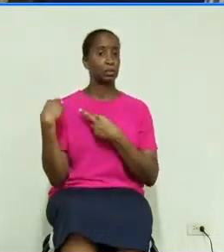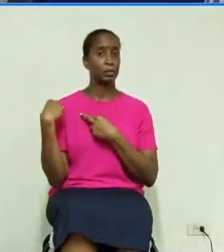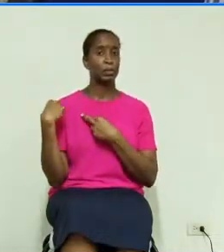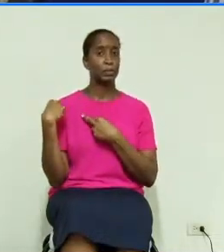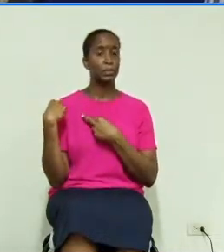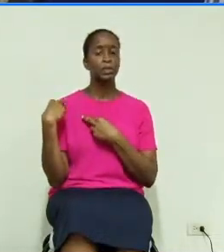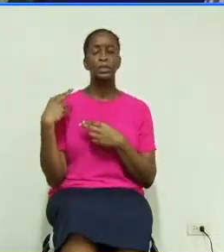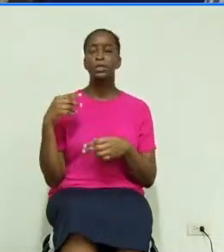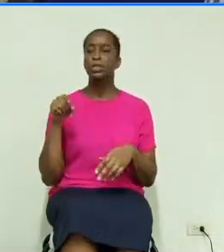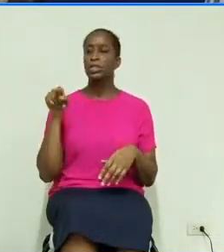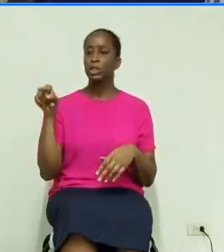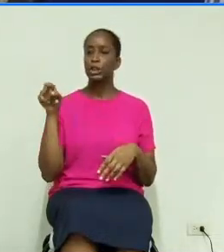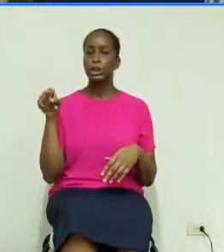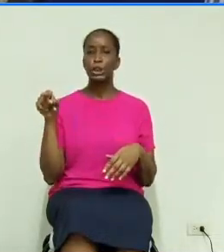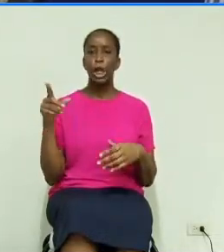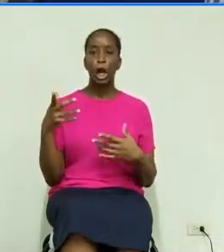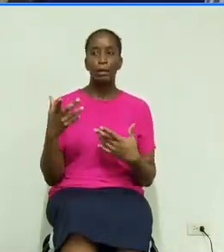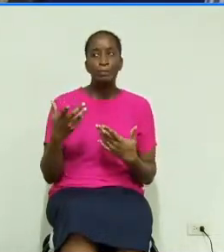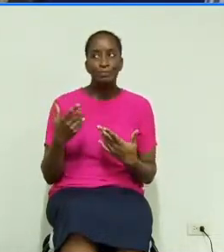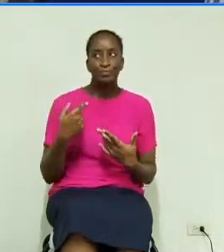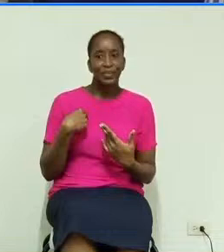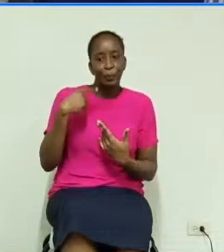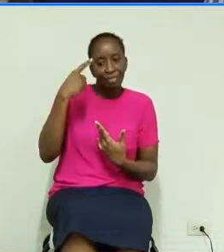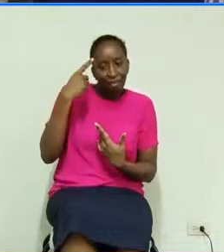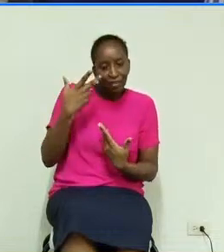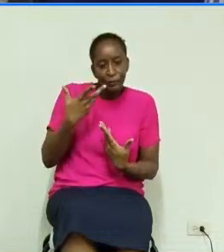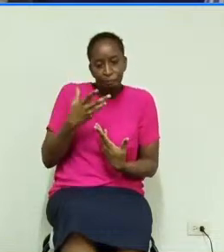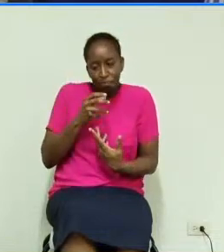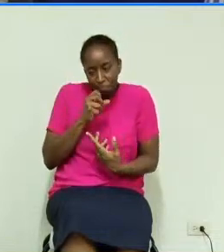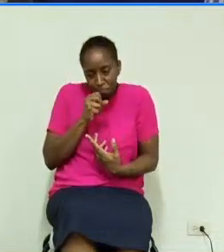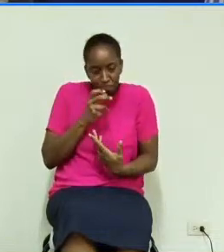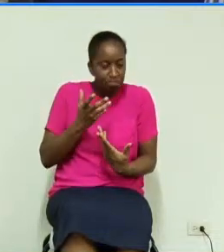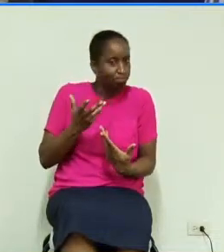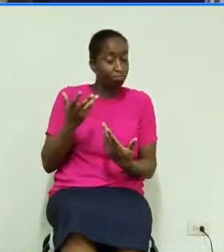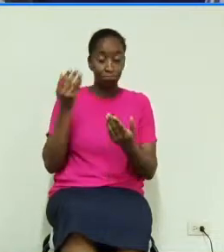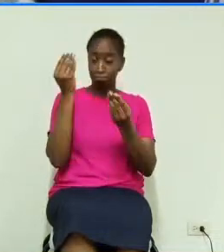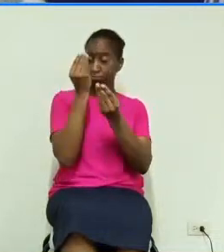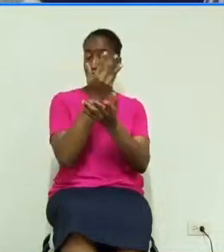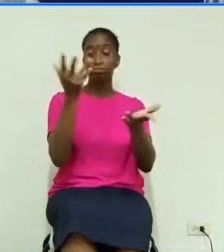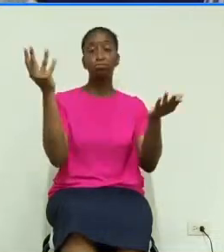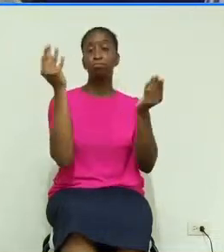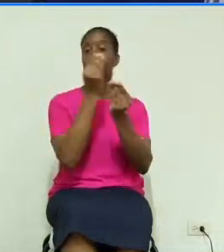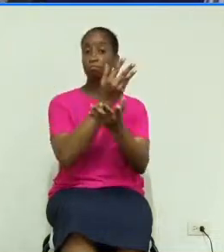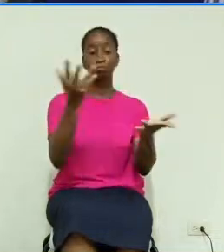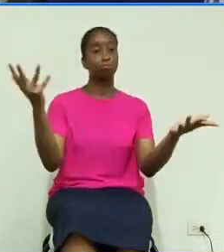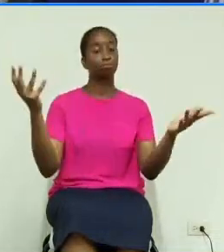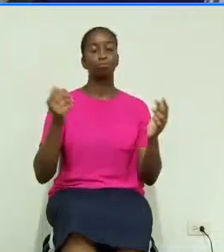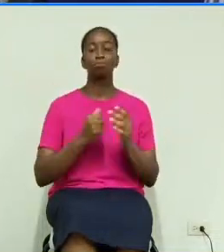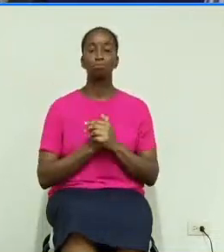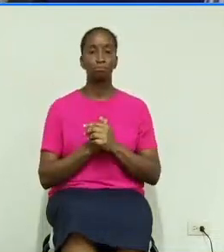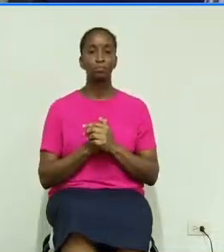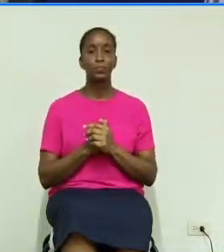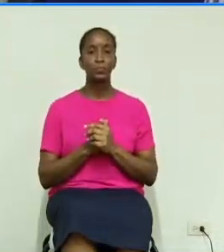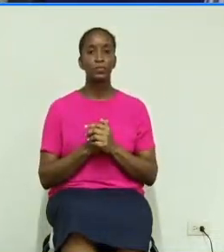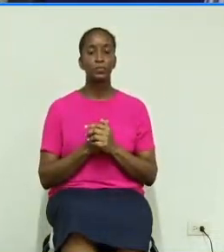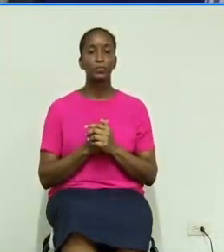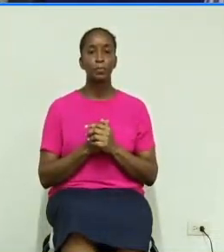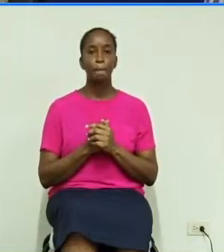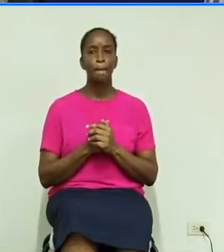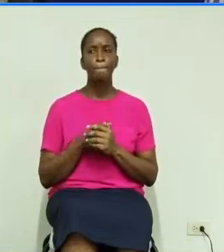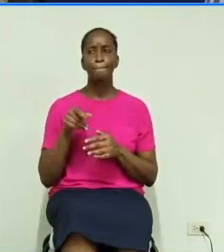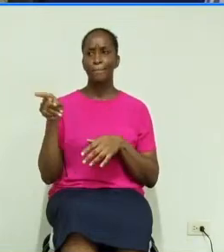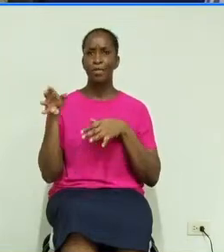have also demonstrated the importance of the Senate, and she also offered based on her personal experience,